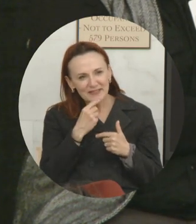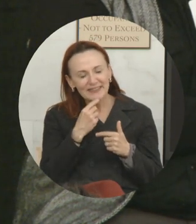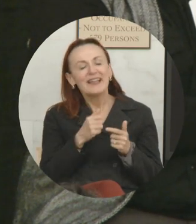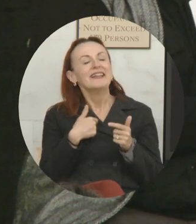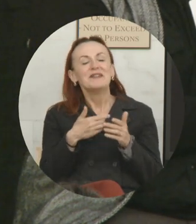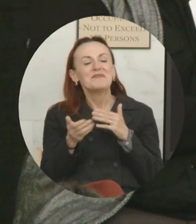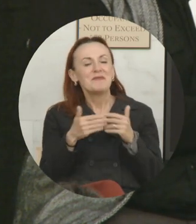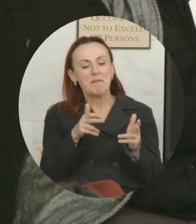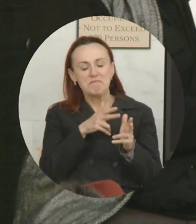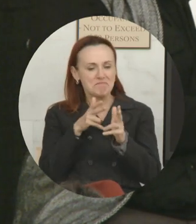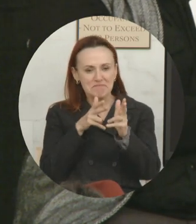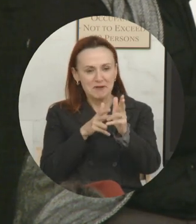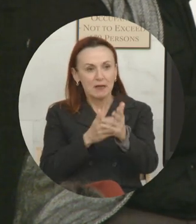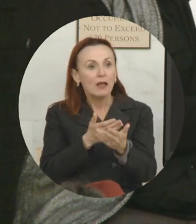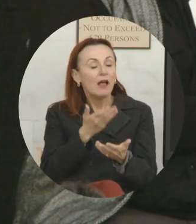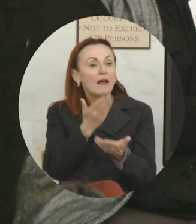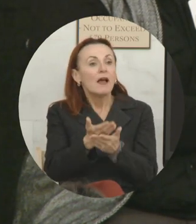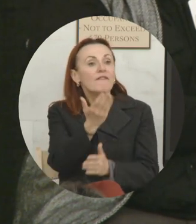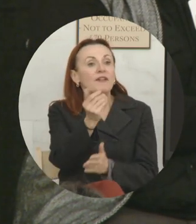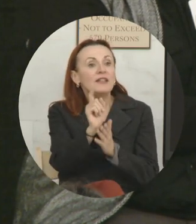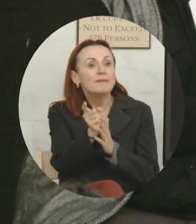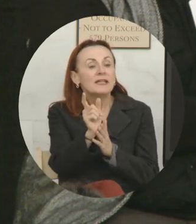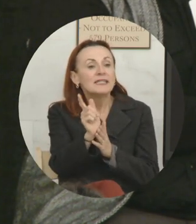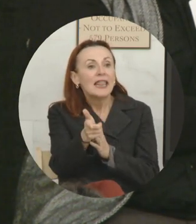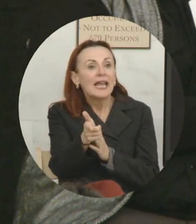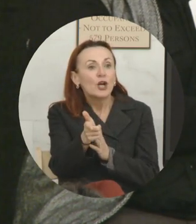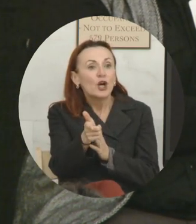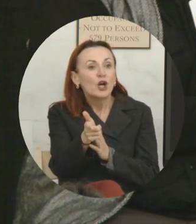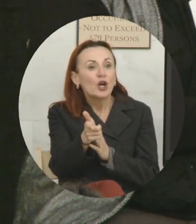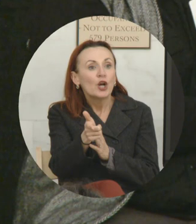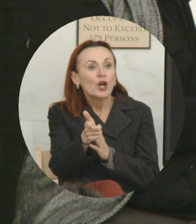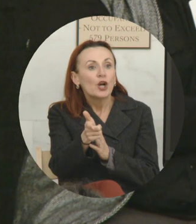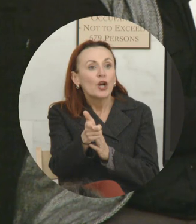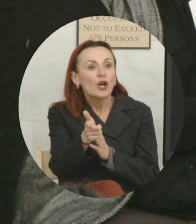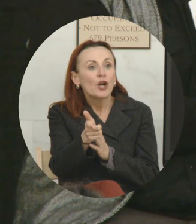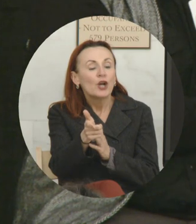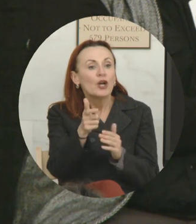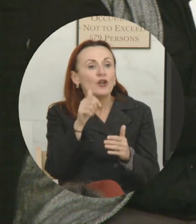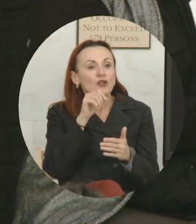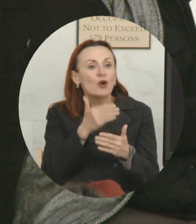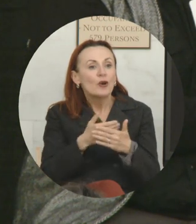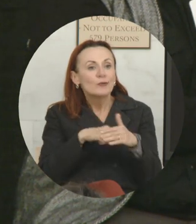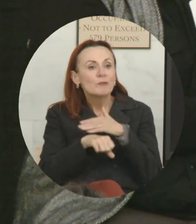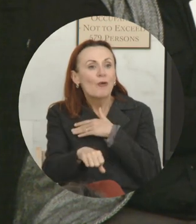We got to the hospital, and 15 minutes later, my daughter was born.